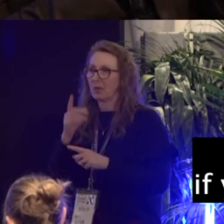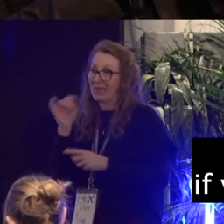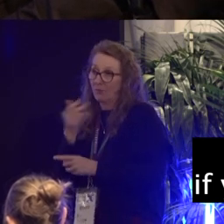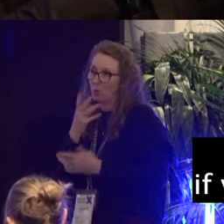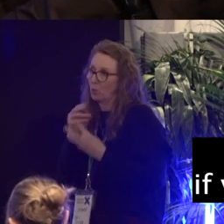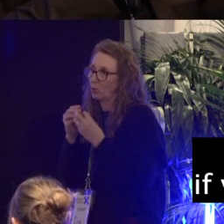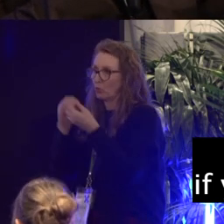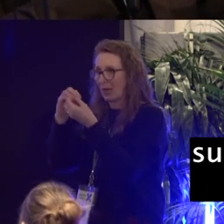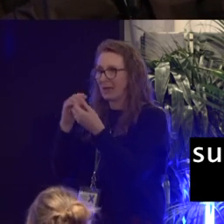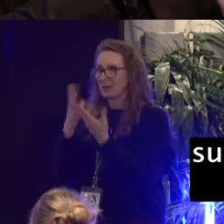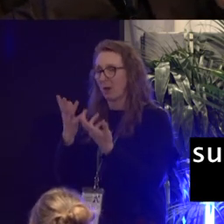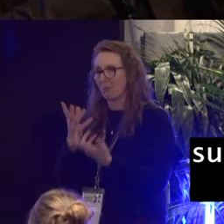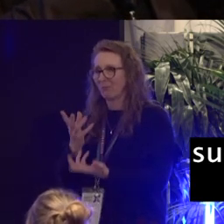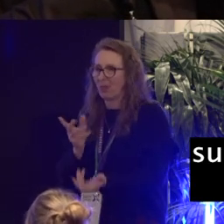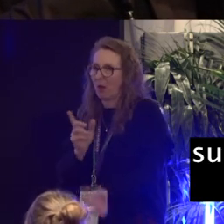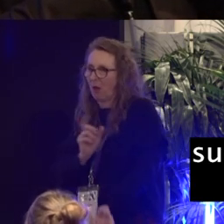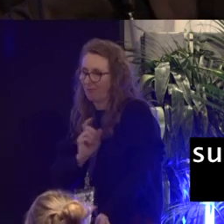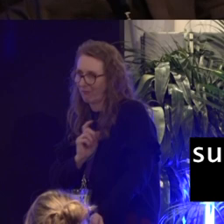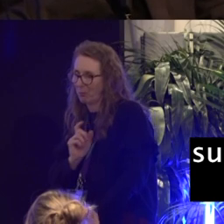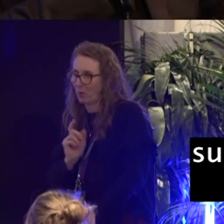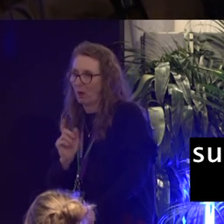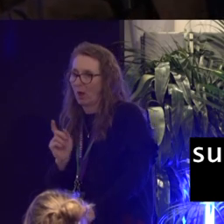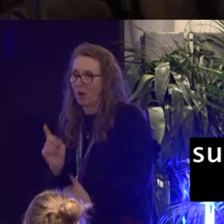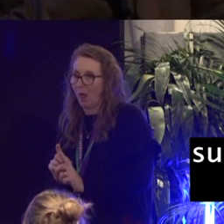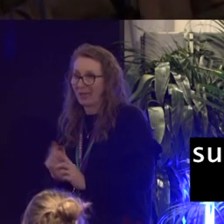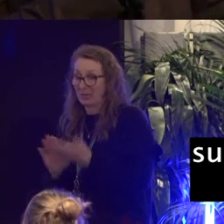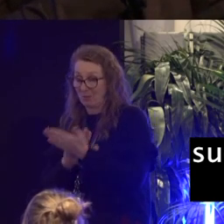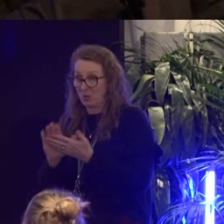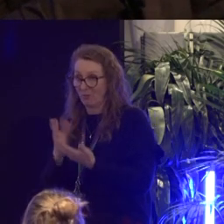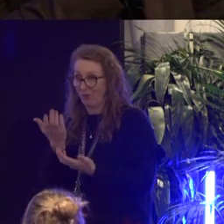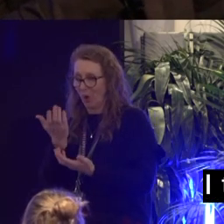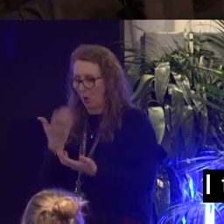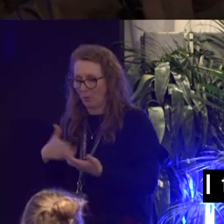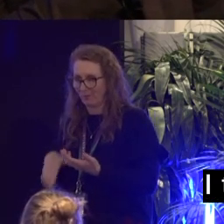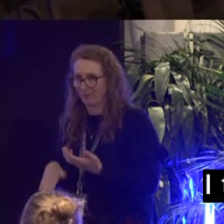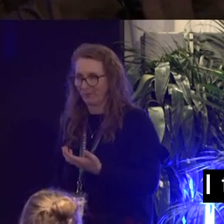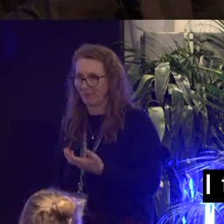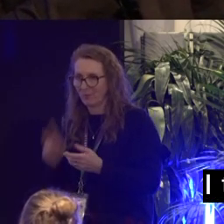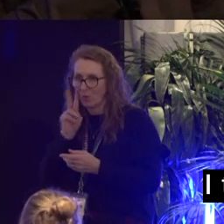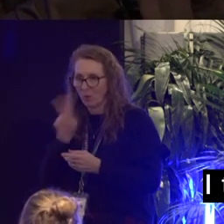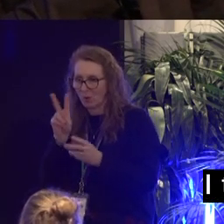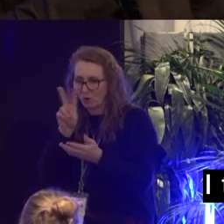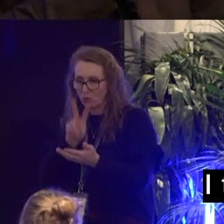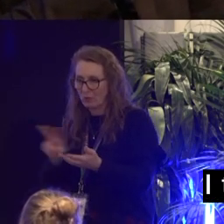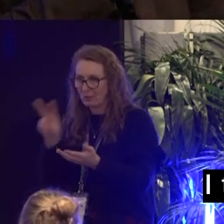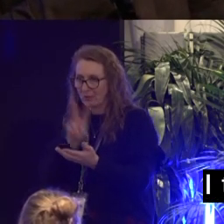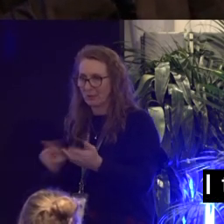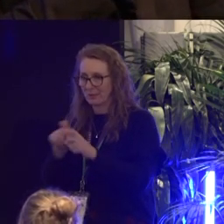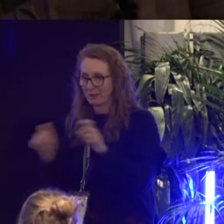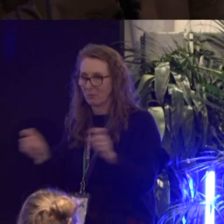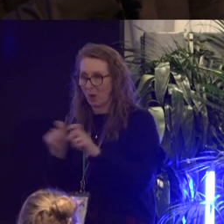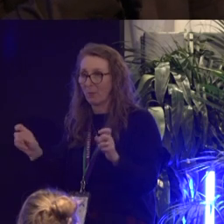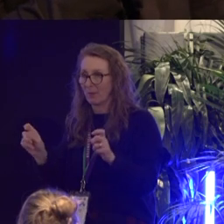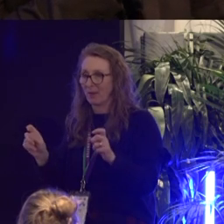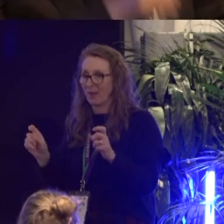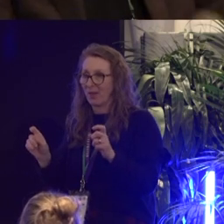some discomfort with it, such as you have to put your phone down and look at the subtitles, I think that can actually, that novelty can